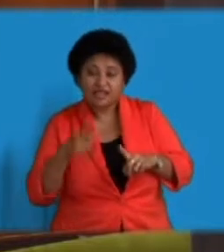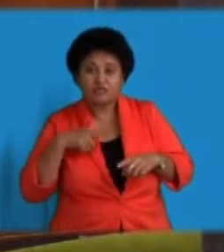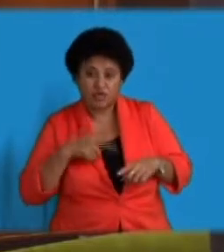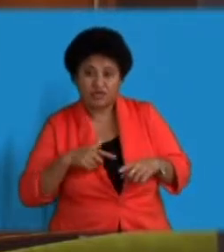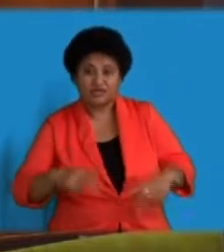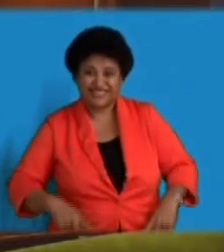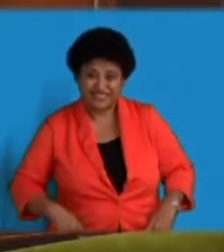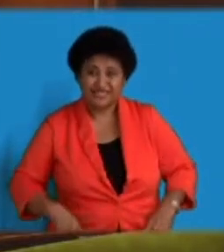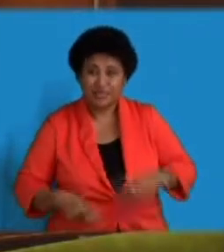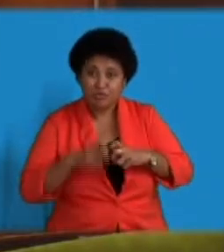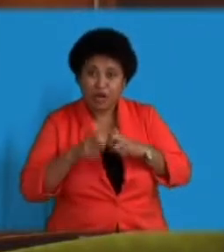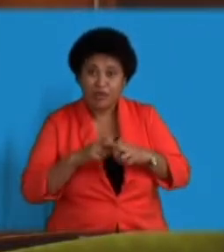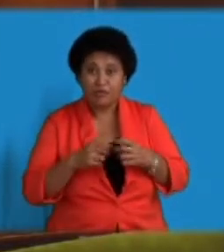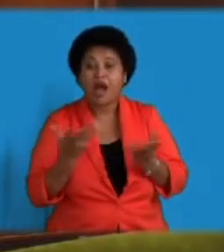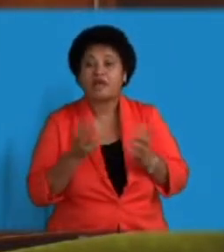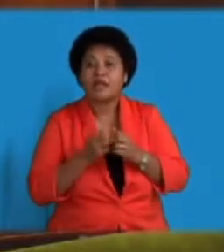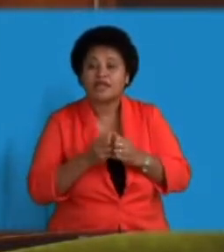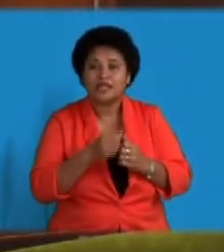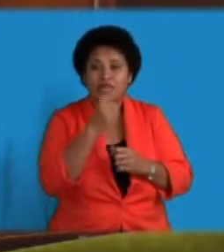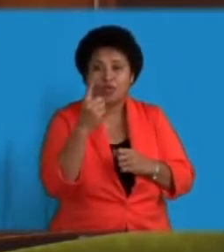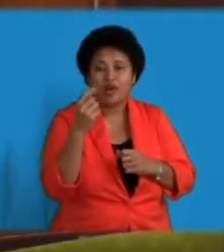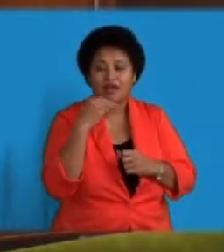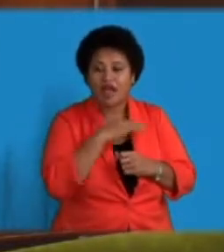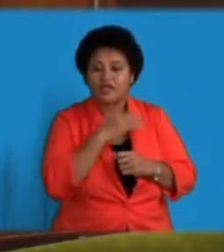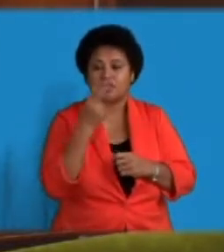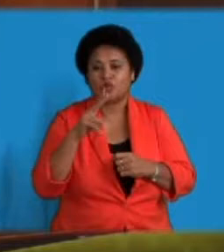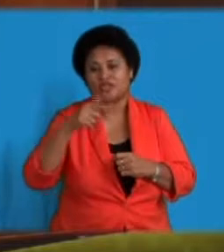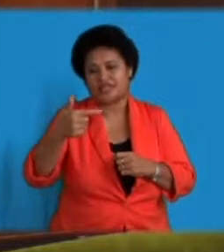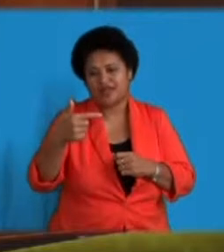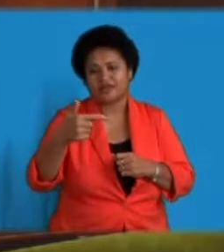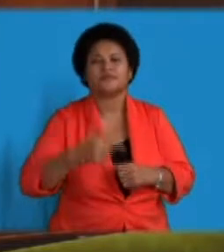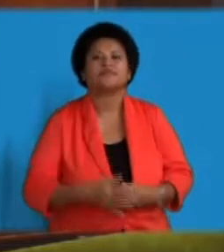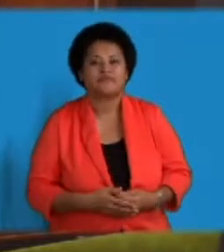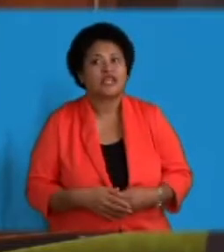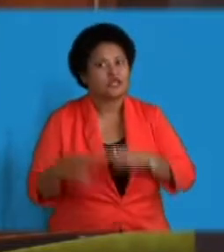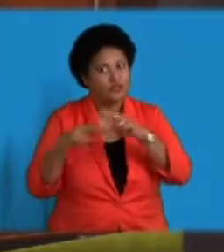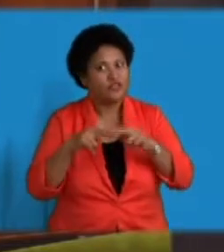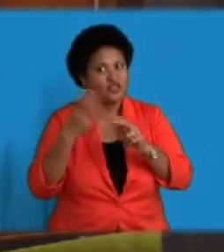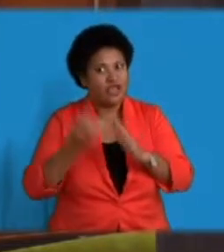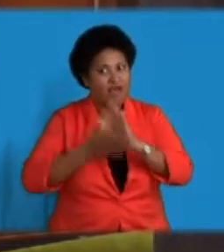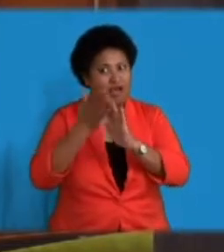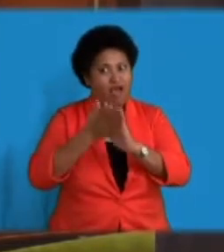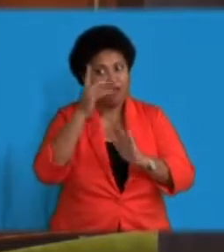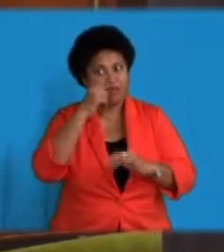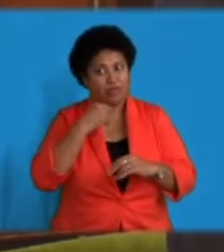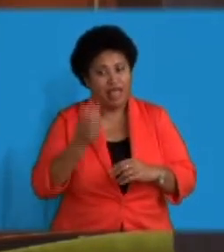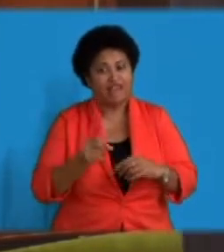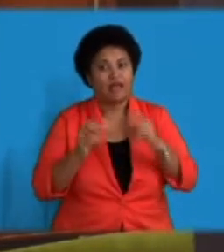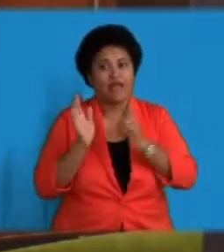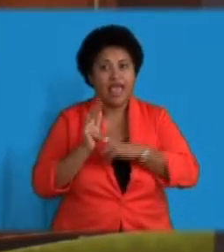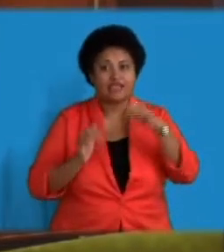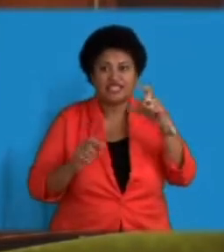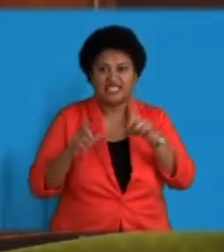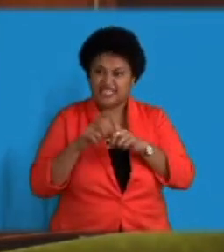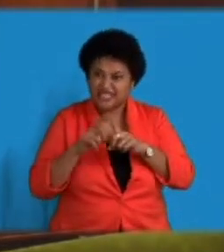reached 127, or roughly 1 in every 40 deaths. Fiji has one of the highest rates of NCDs, Madam Speaker, in the world, and